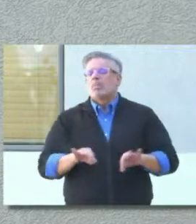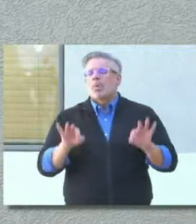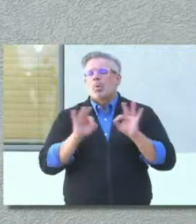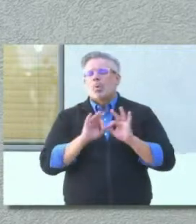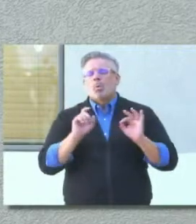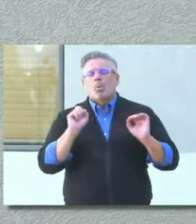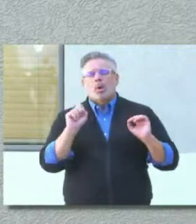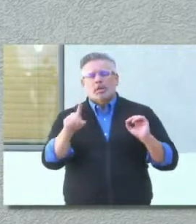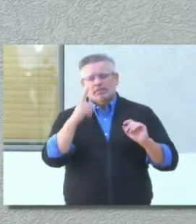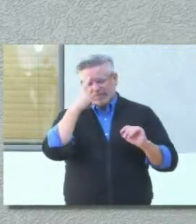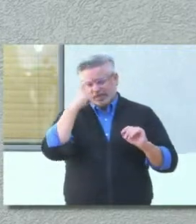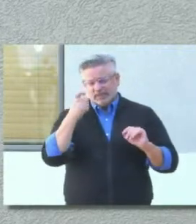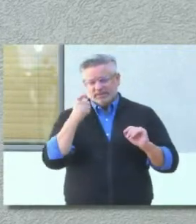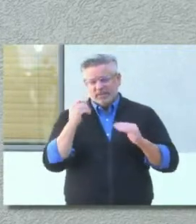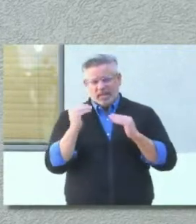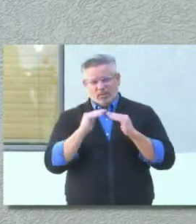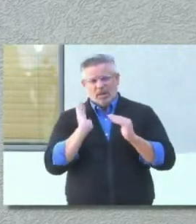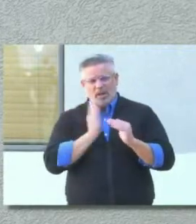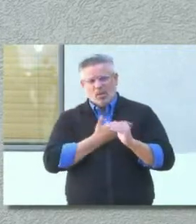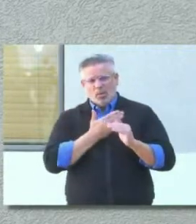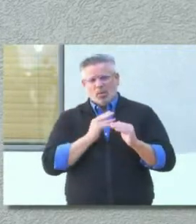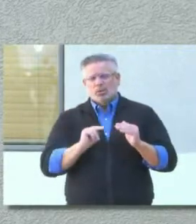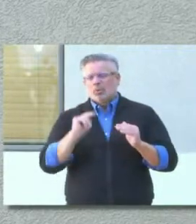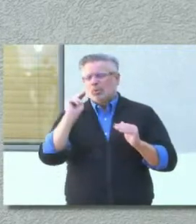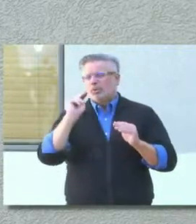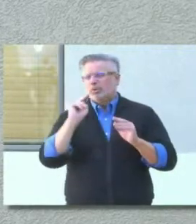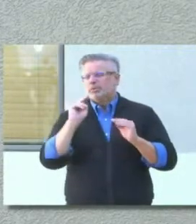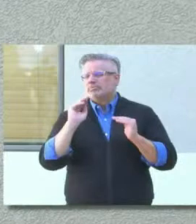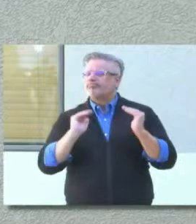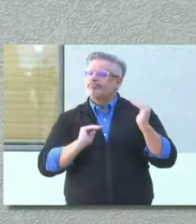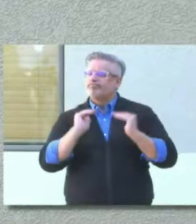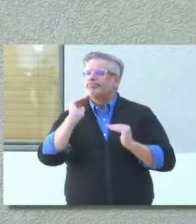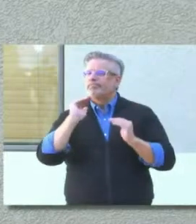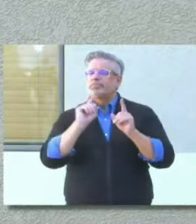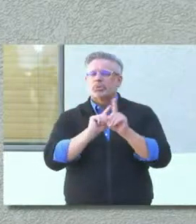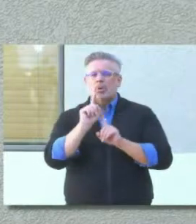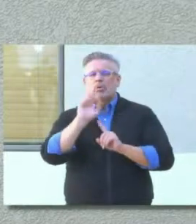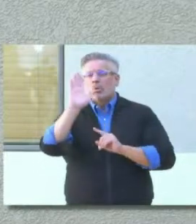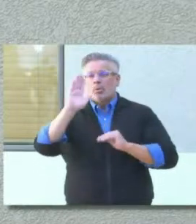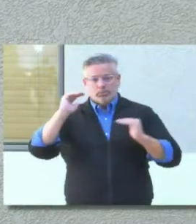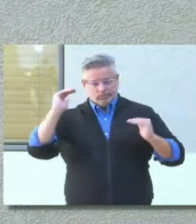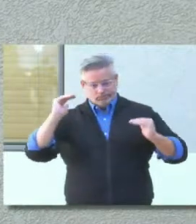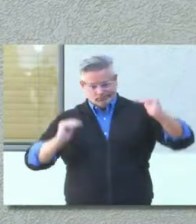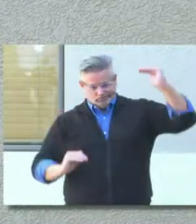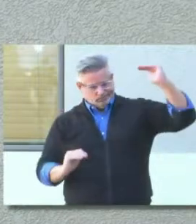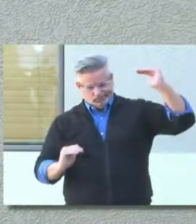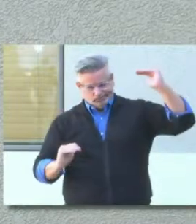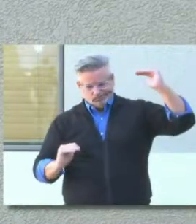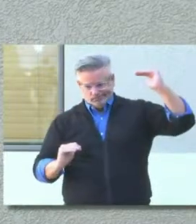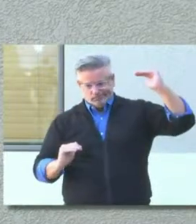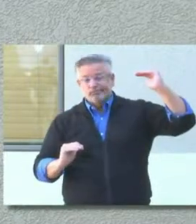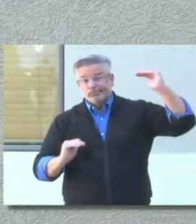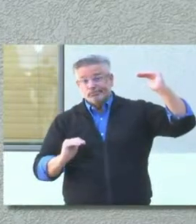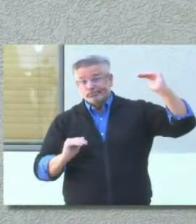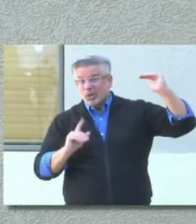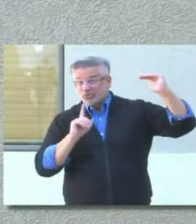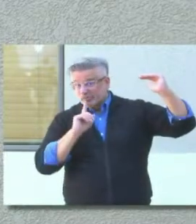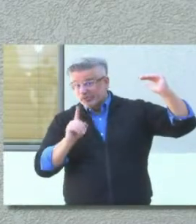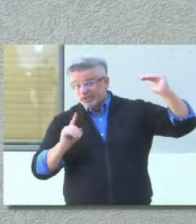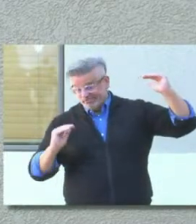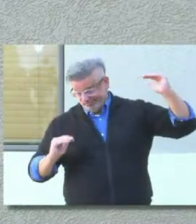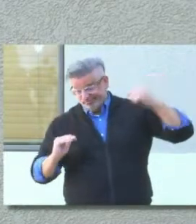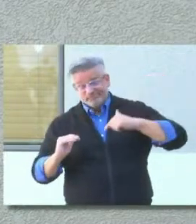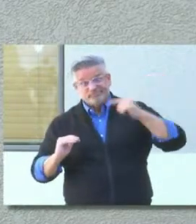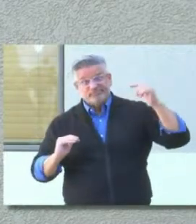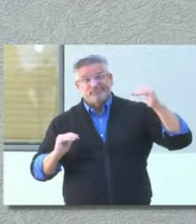question, because equity is our North Star, and those disparities are real, and